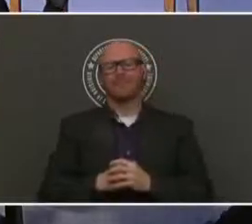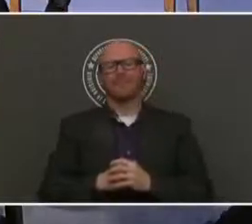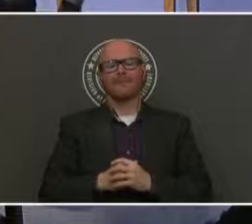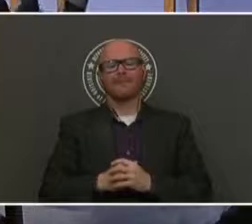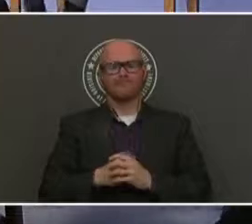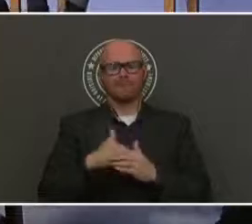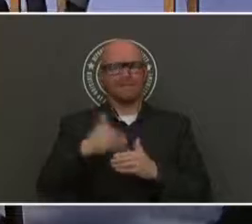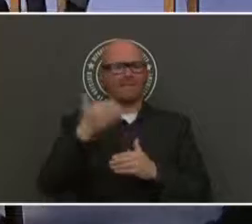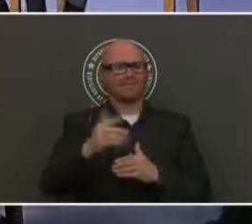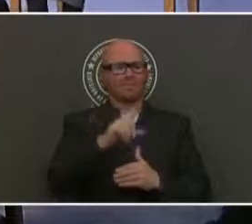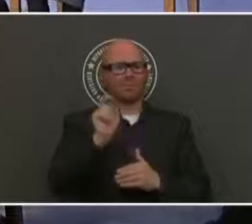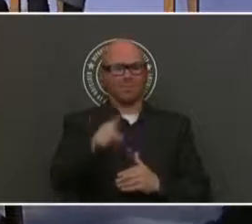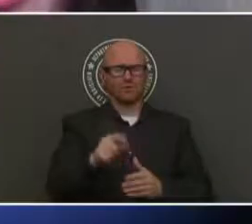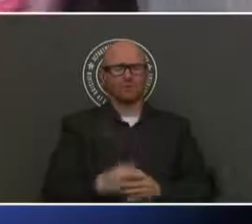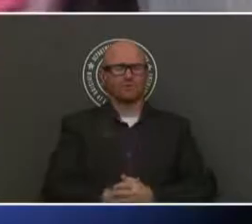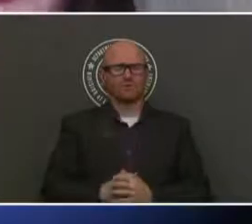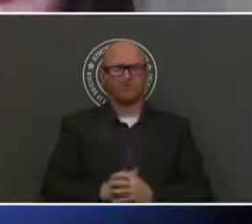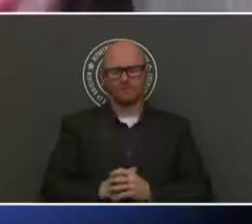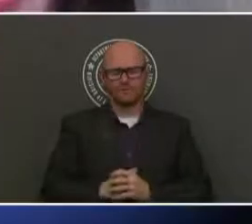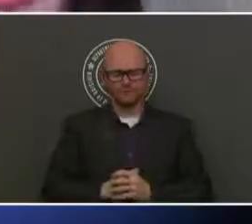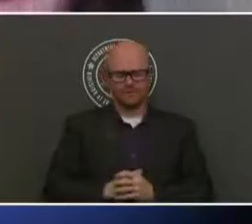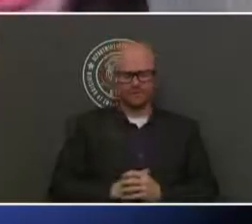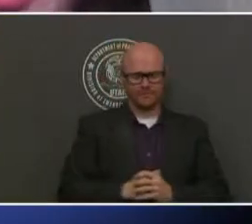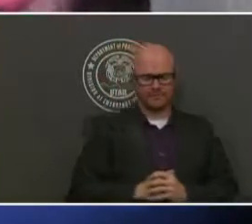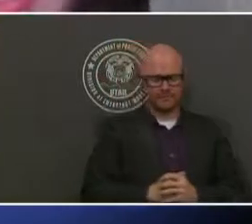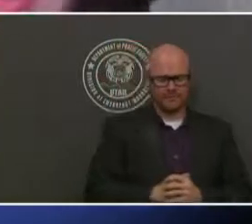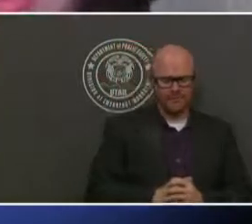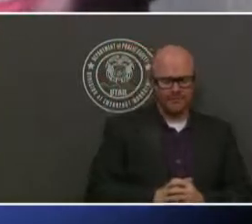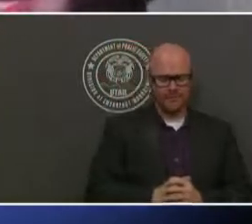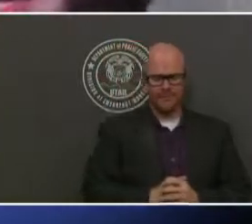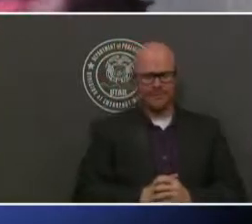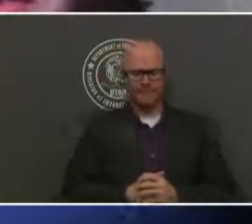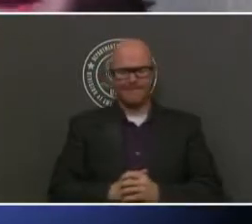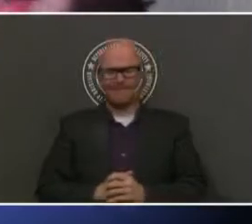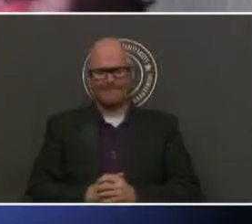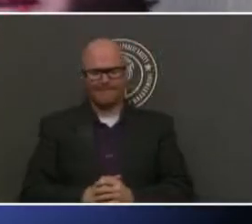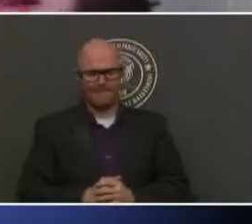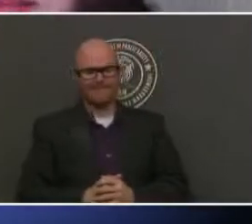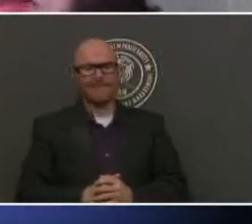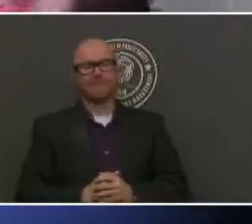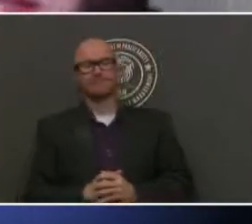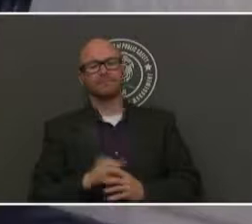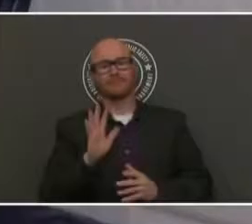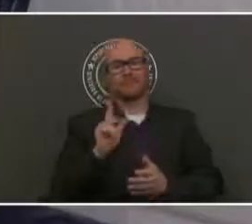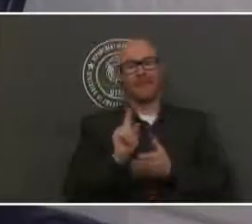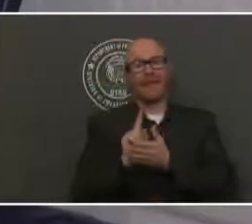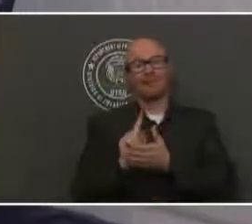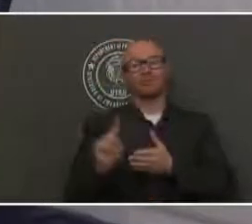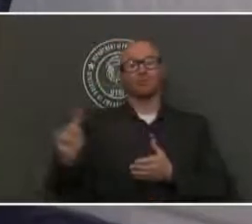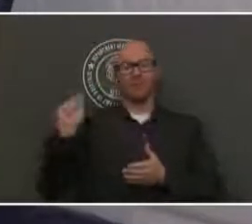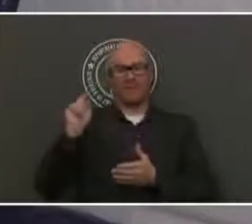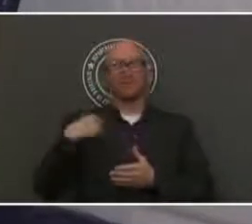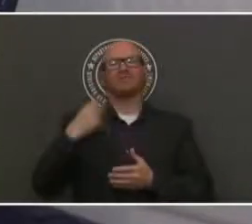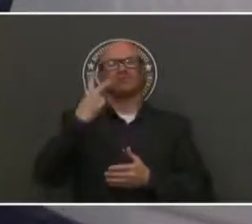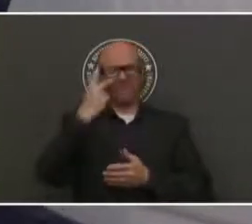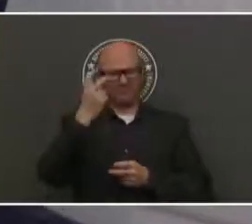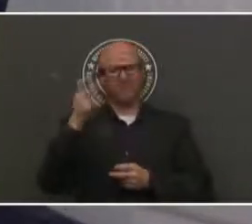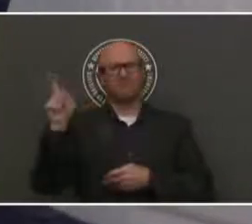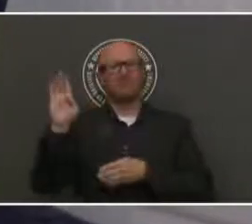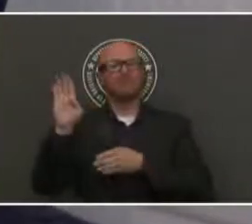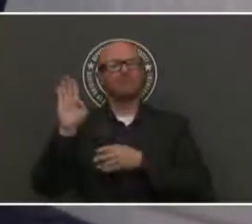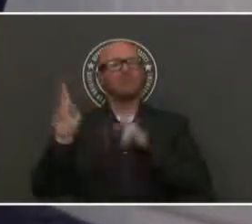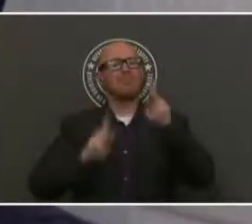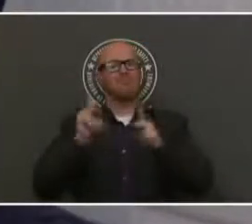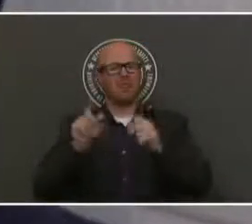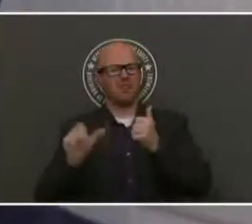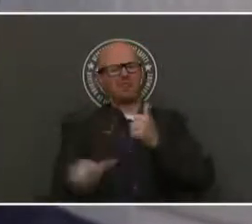question. Hi, Governor Cox. This past week, we saw threats against business owners and their employees for